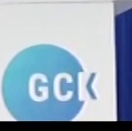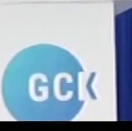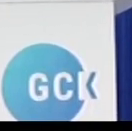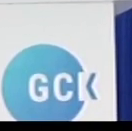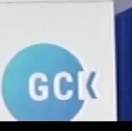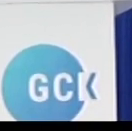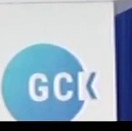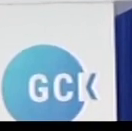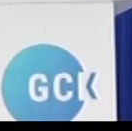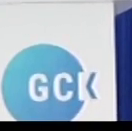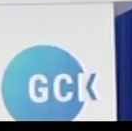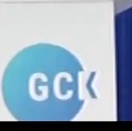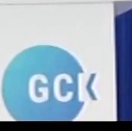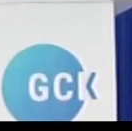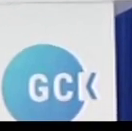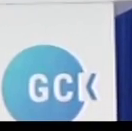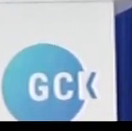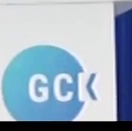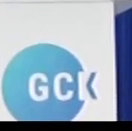Open your mouth and pray.